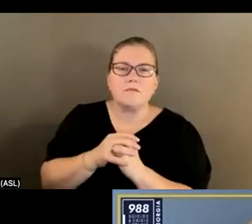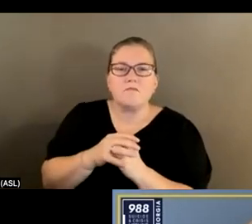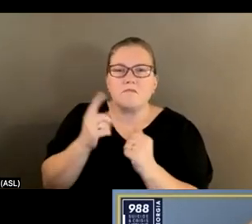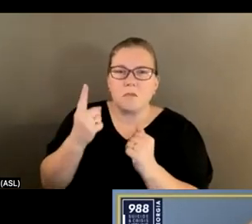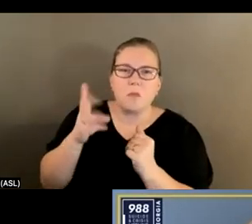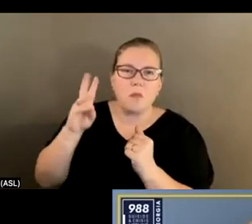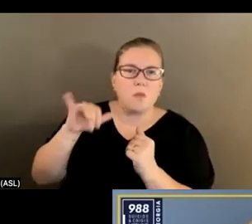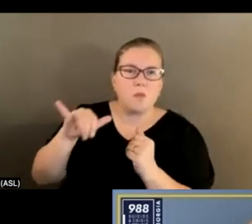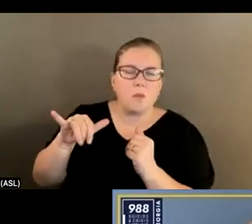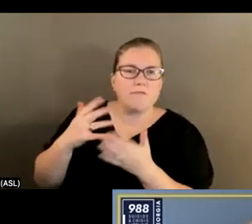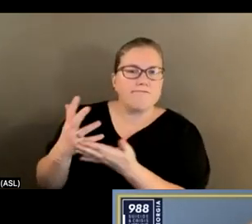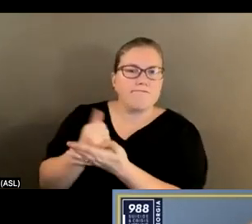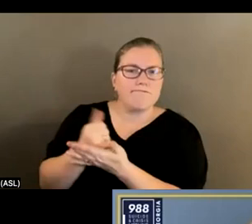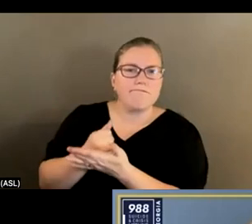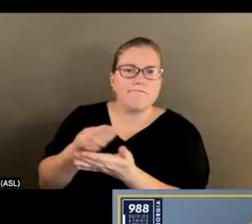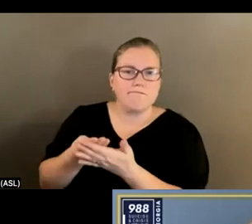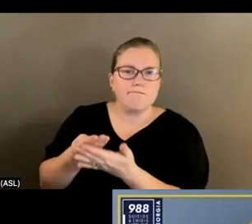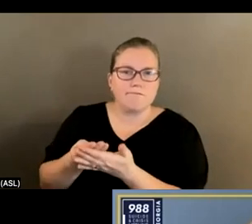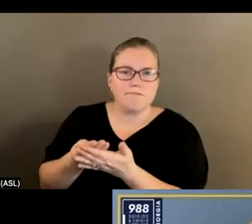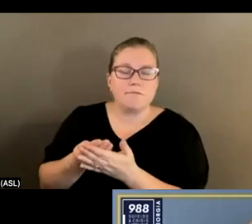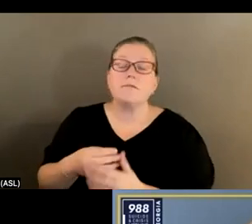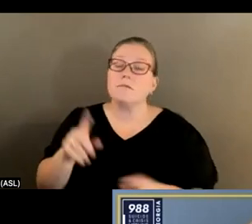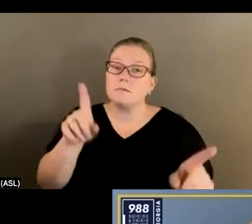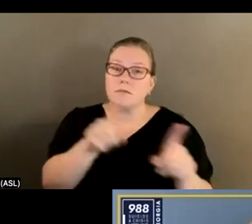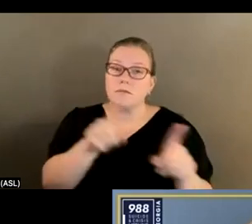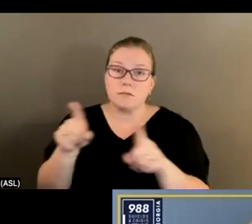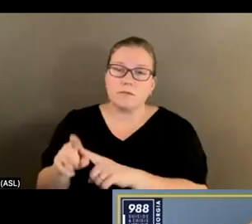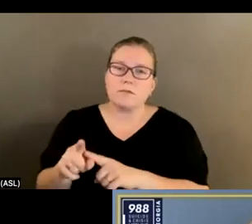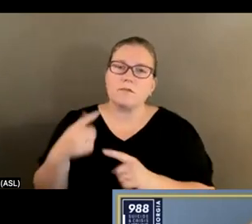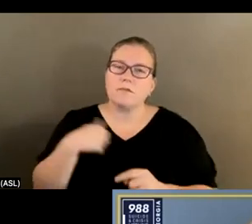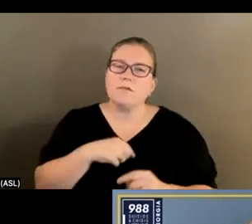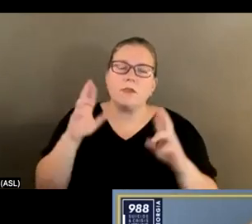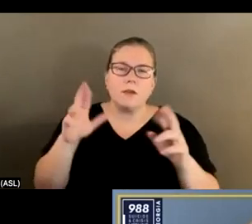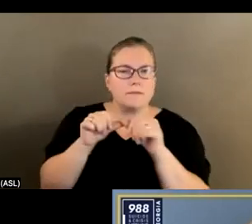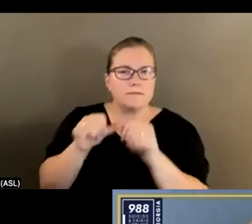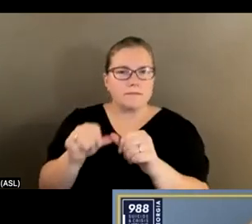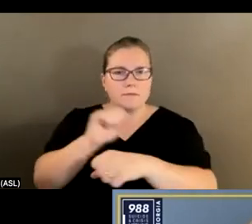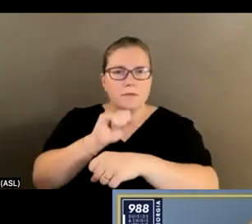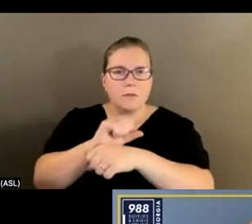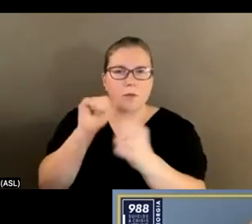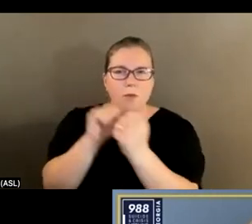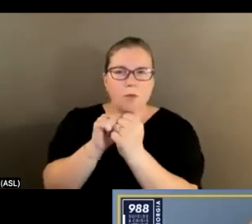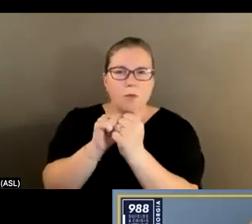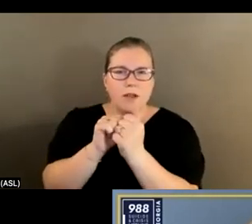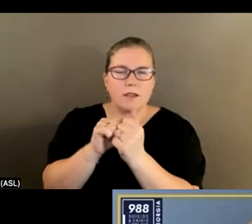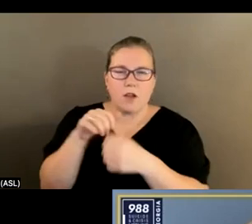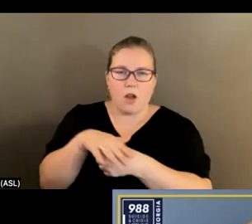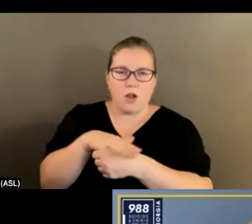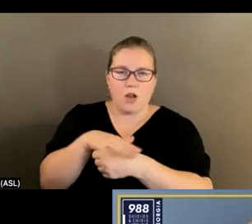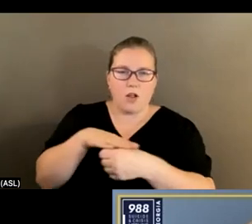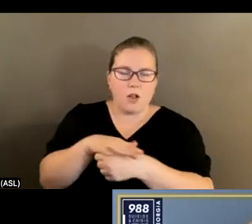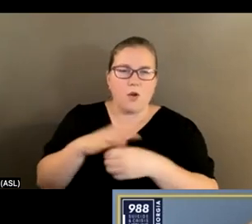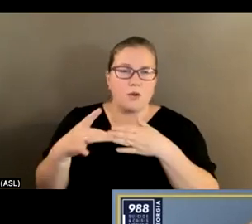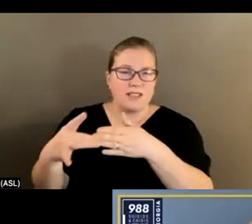that is available. And we also look forward to continuing to work with our local